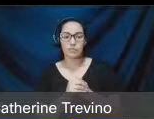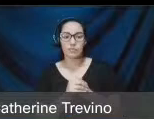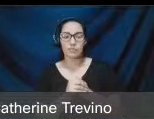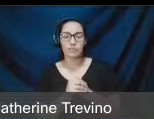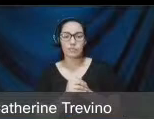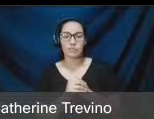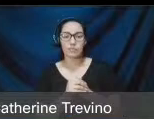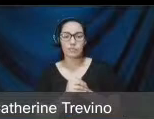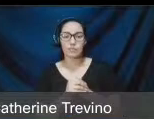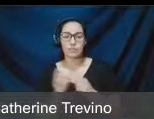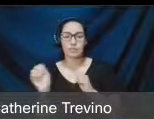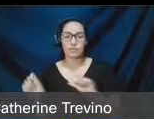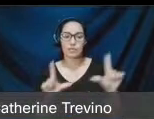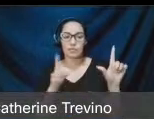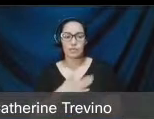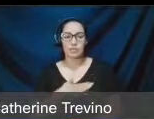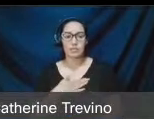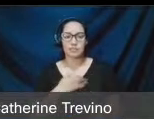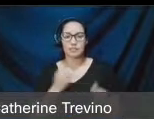Next slide, please.